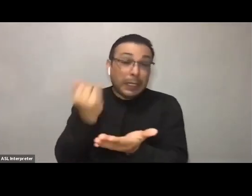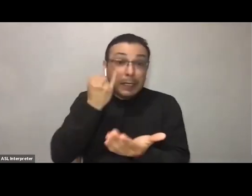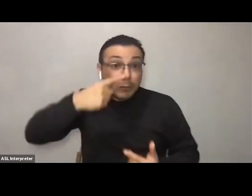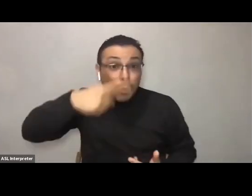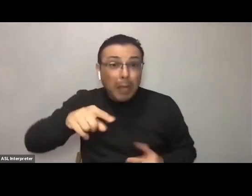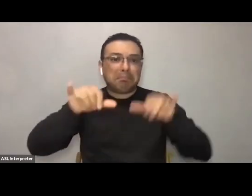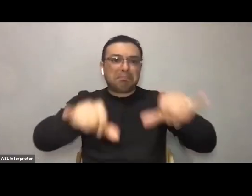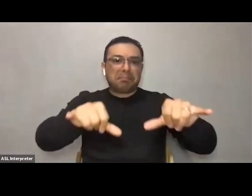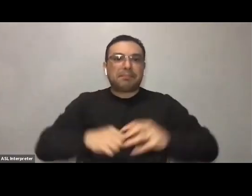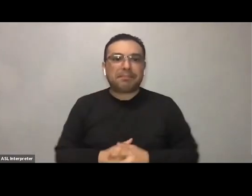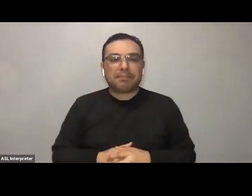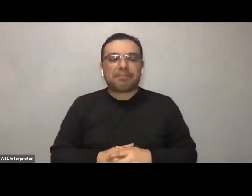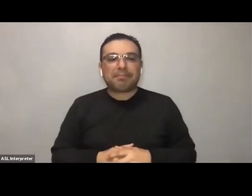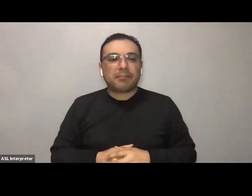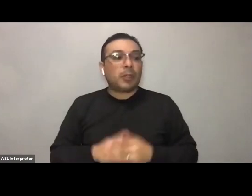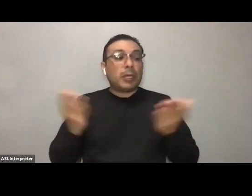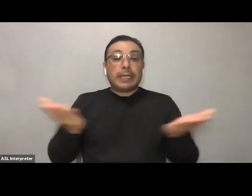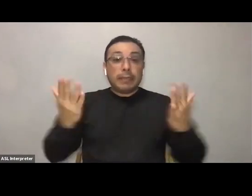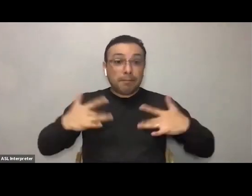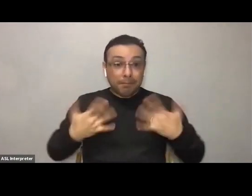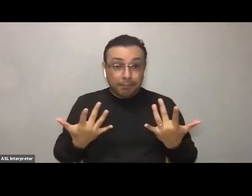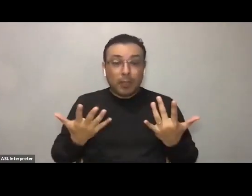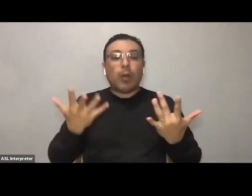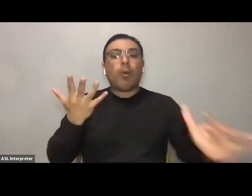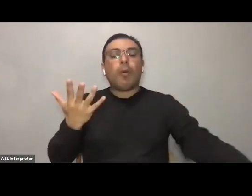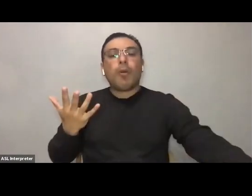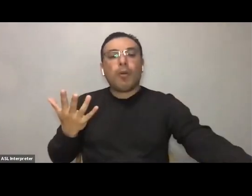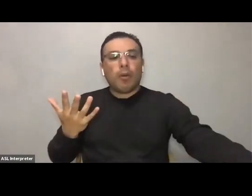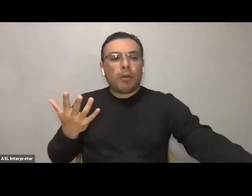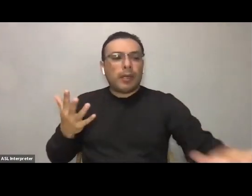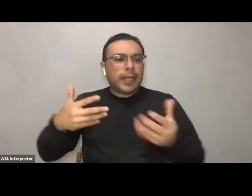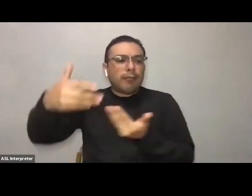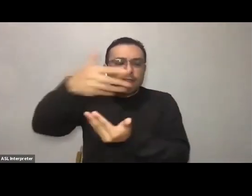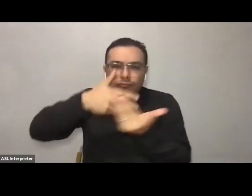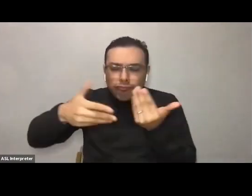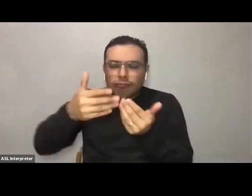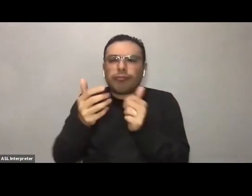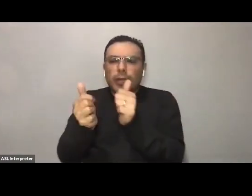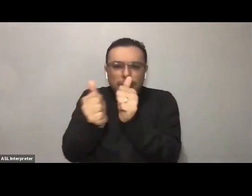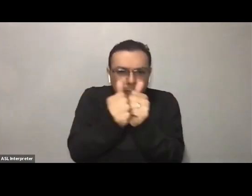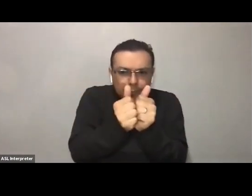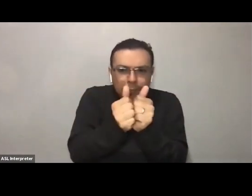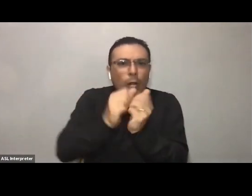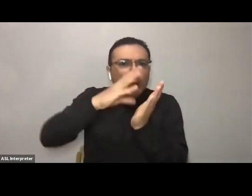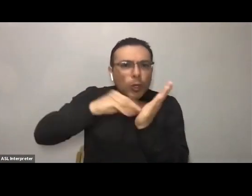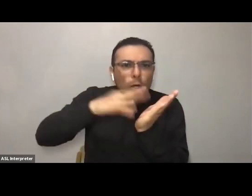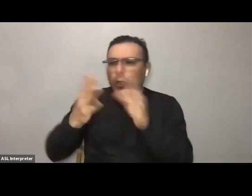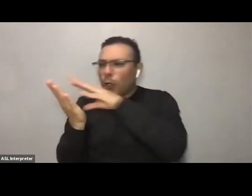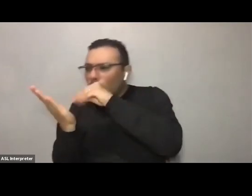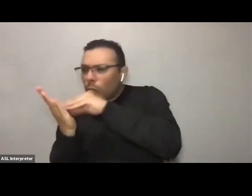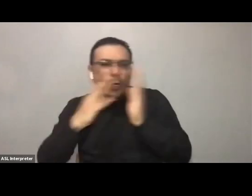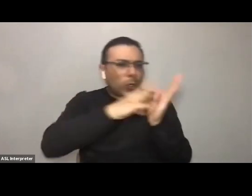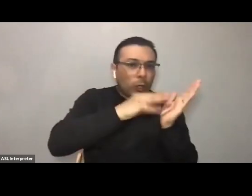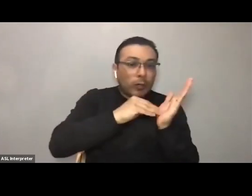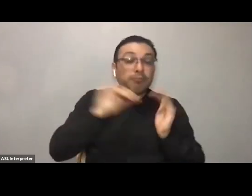and learn from one another, as well as get the latest information from local government. This program is